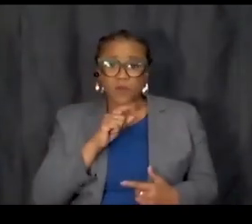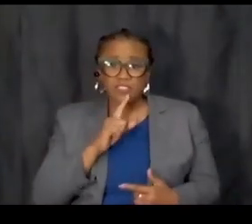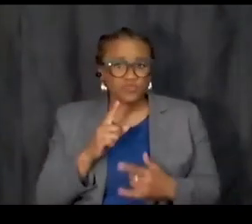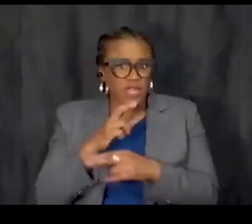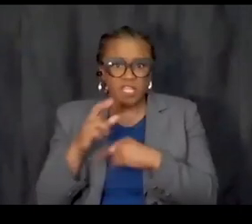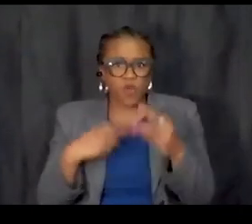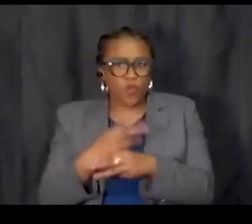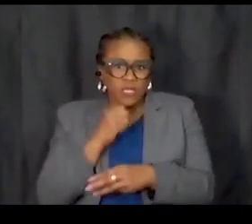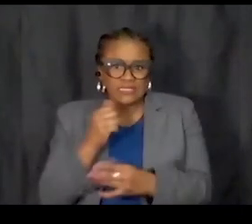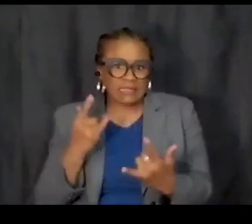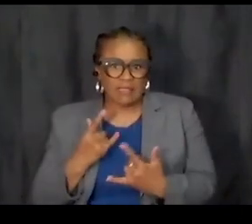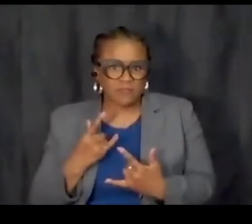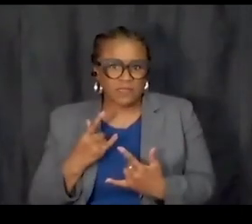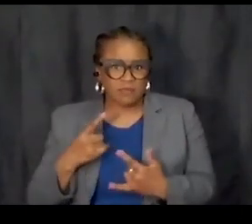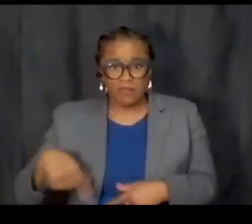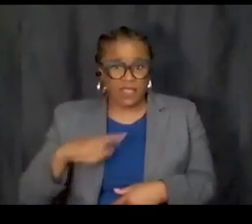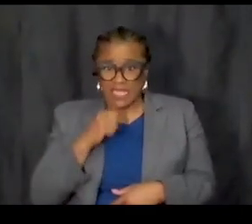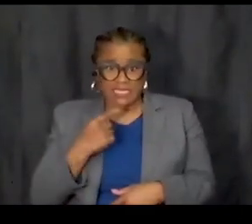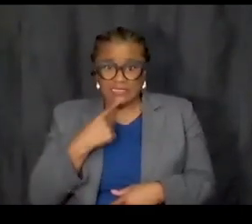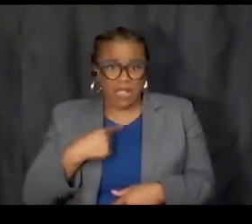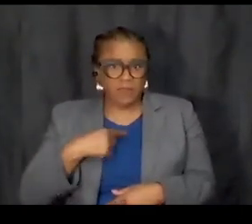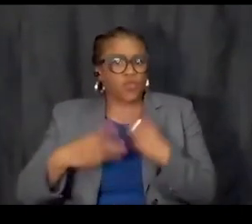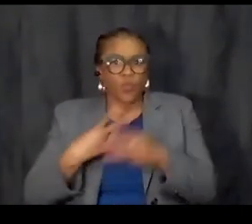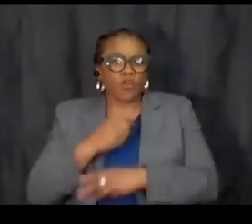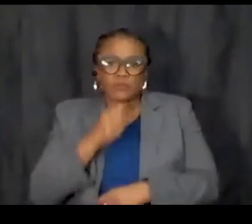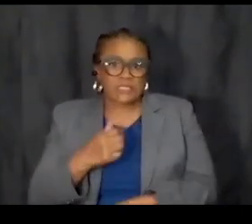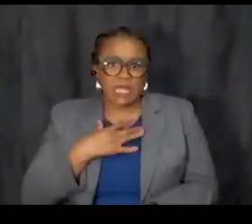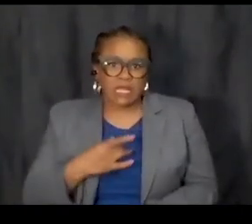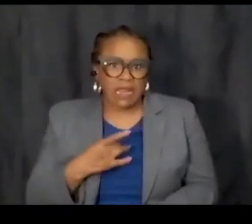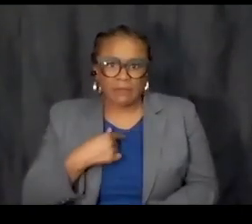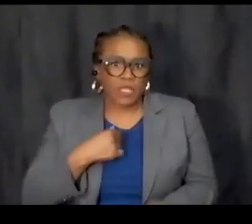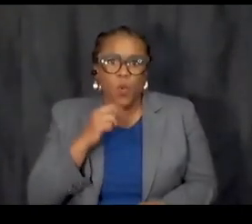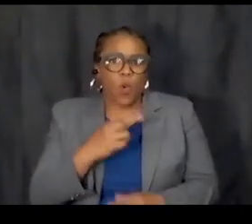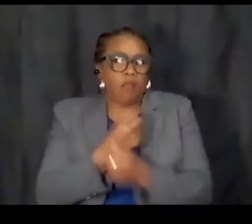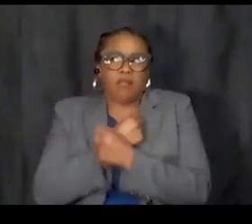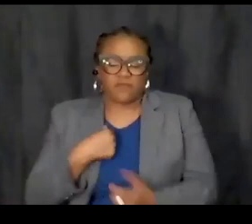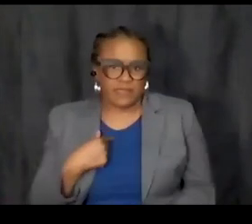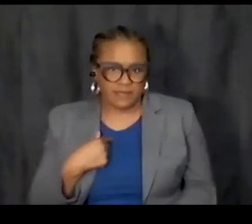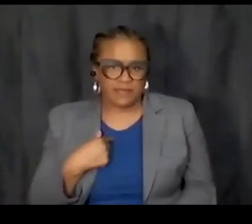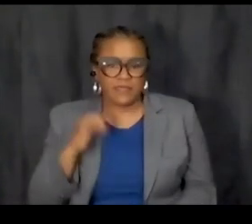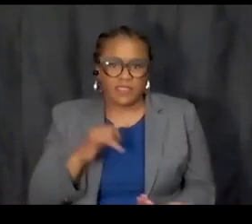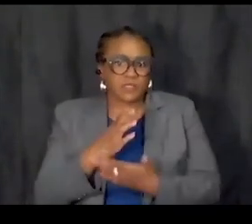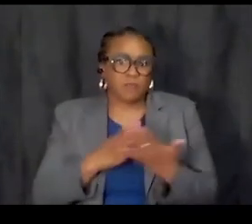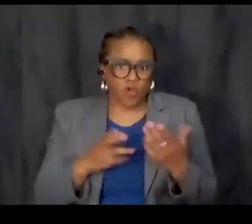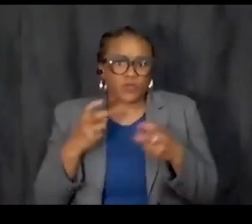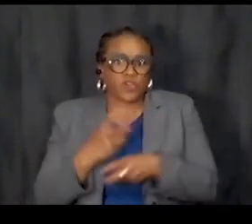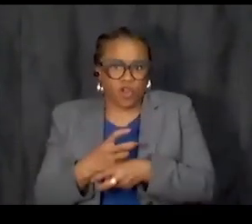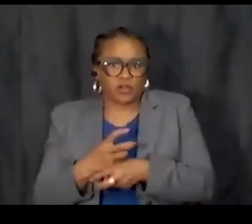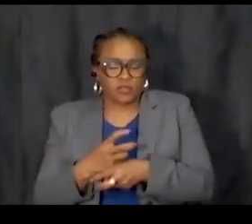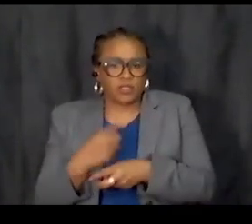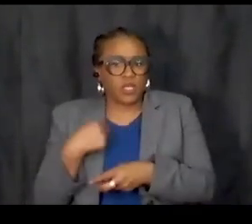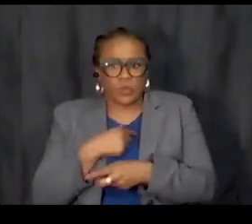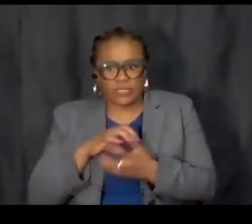wasn't. They didn't tell me that the world wasn't going to love me like that. That was the part that was hard. And that's the part that we wrestle with